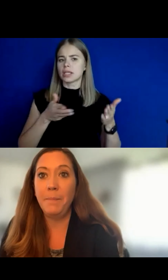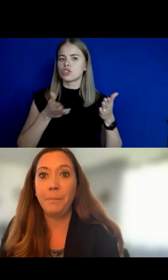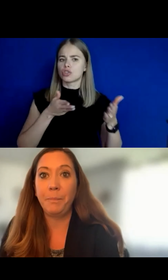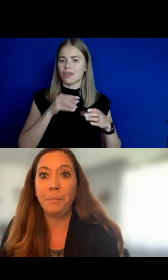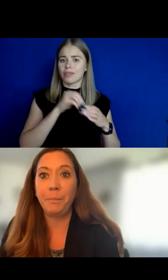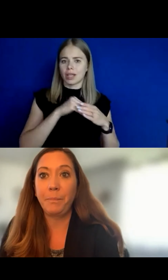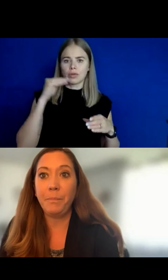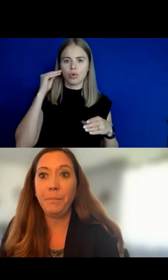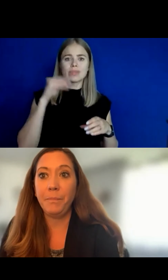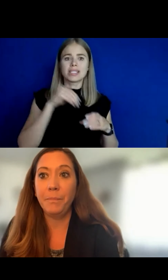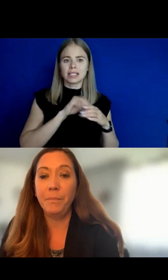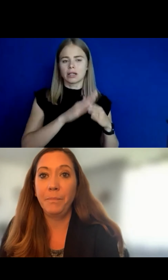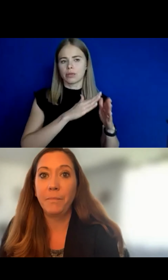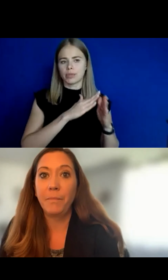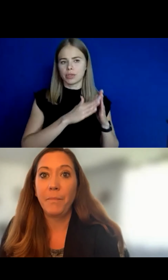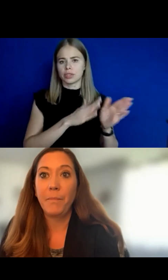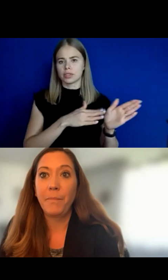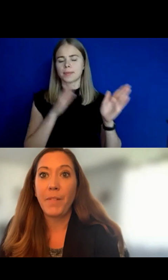slide.